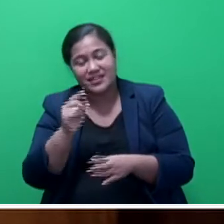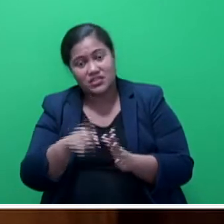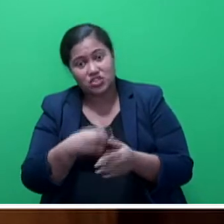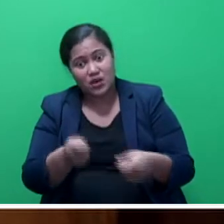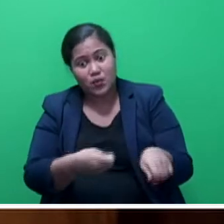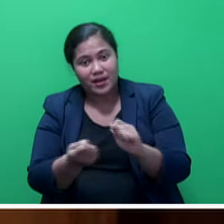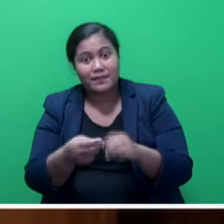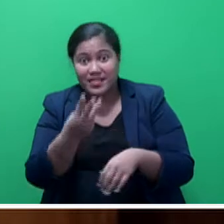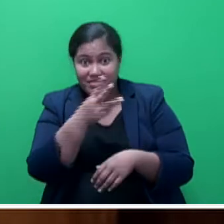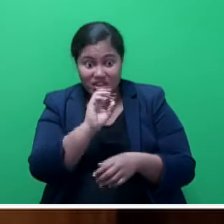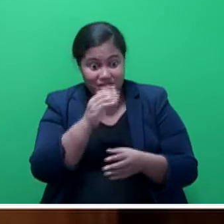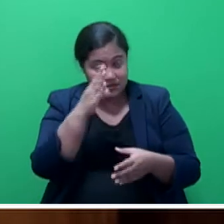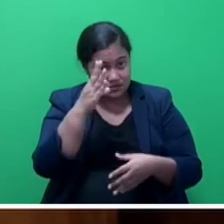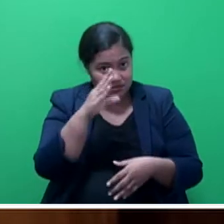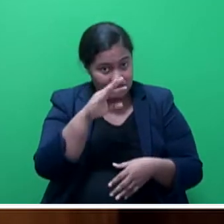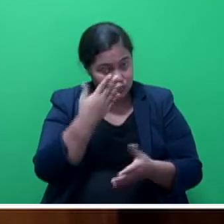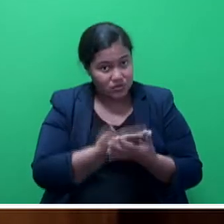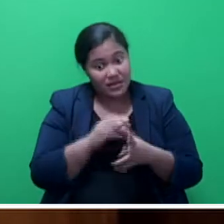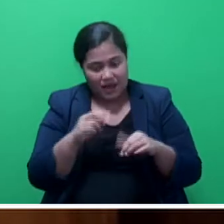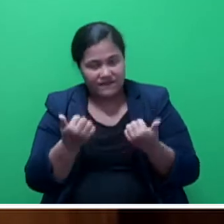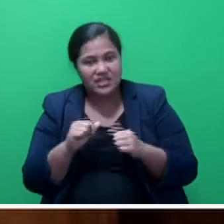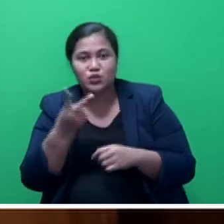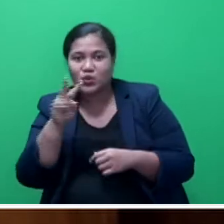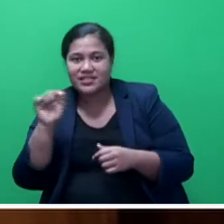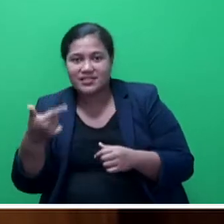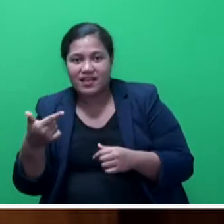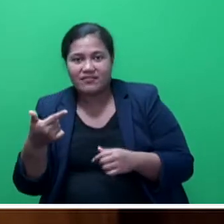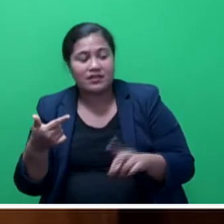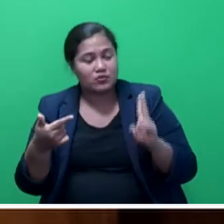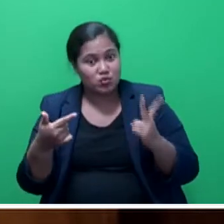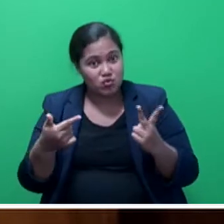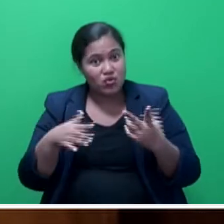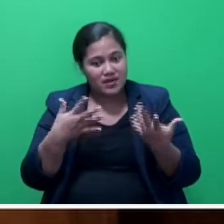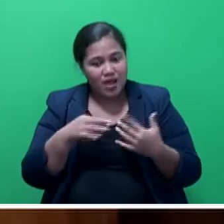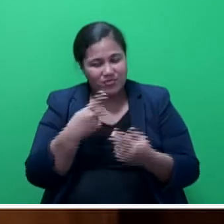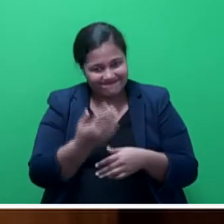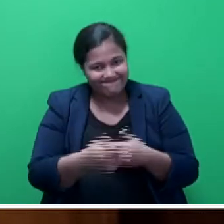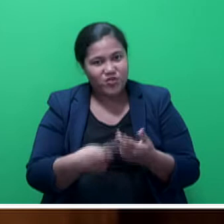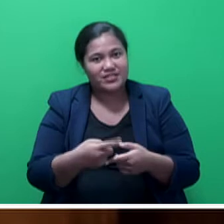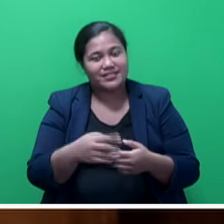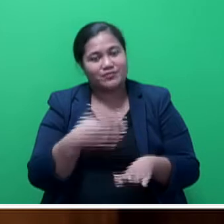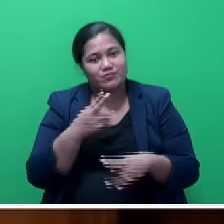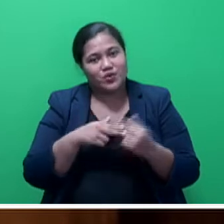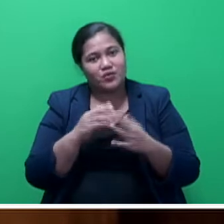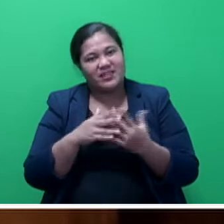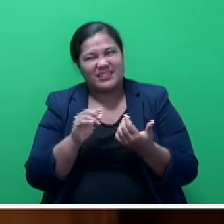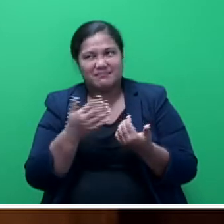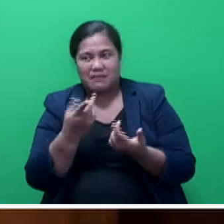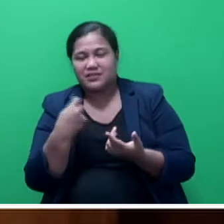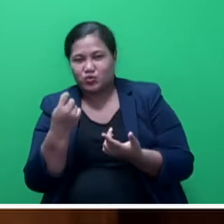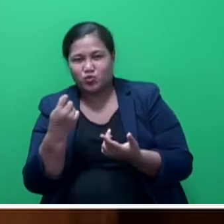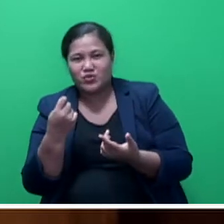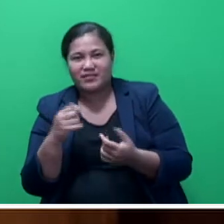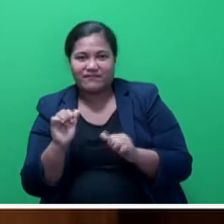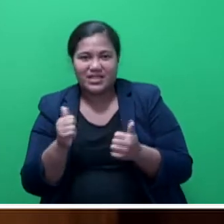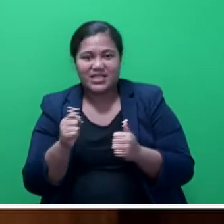of the 30 schools, we have completed 27. 2 are currently in progress, and we expect it to be completed throughout